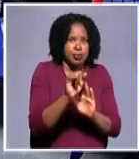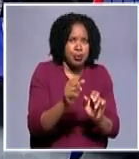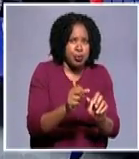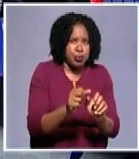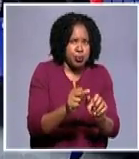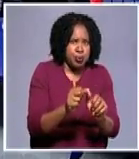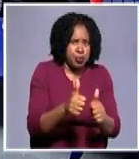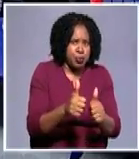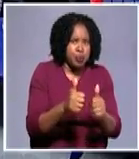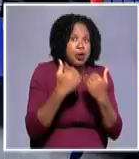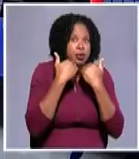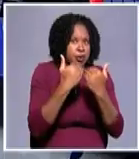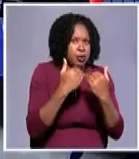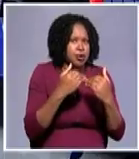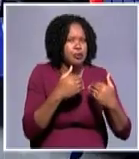point we are making here is that